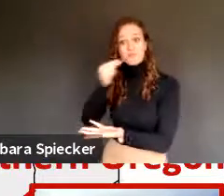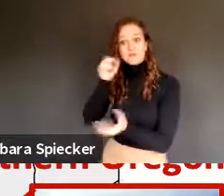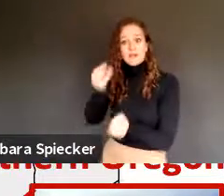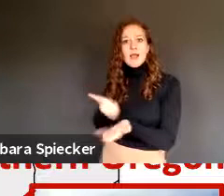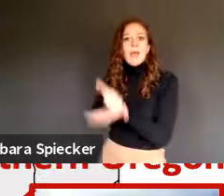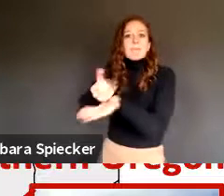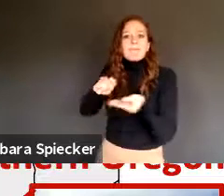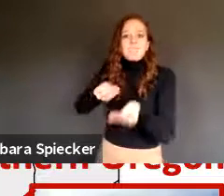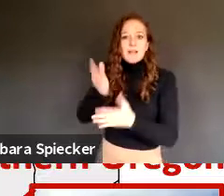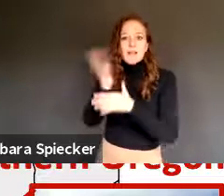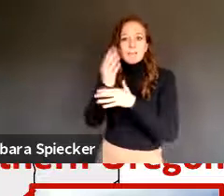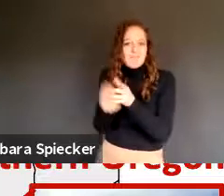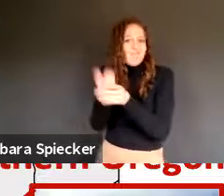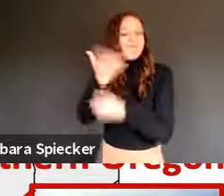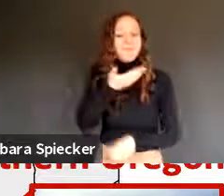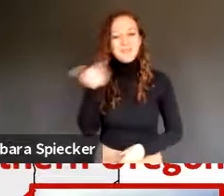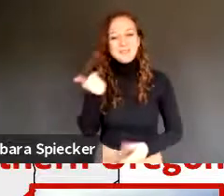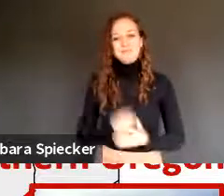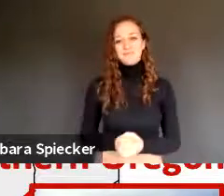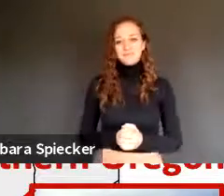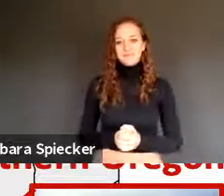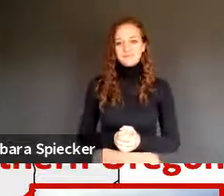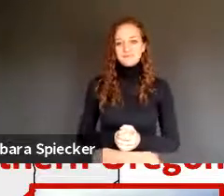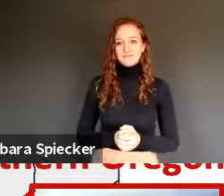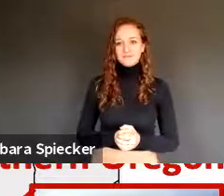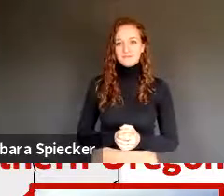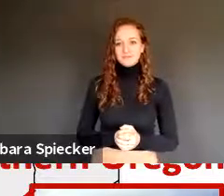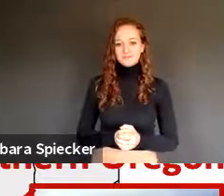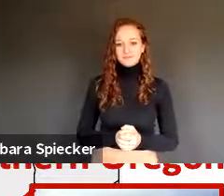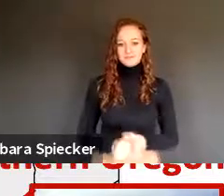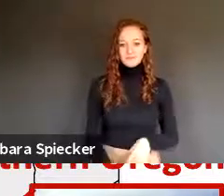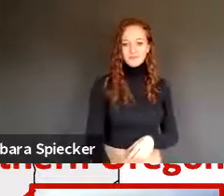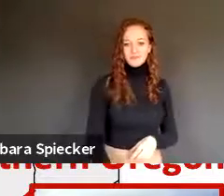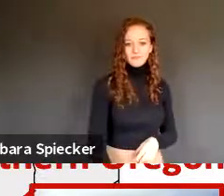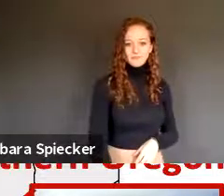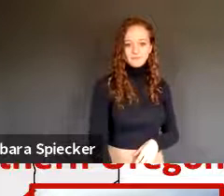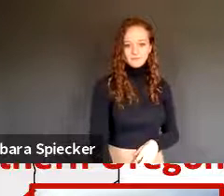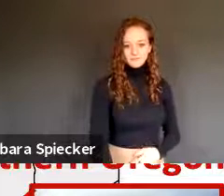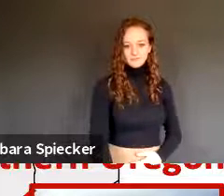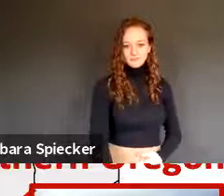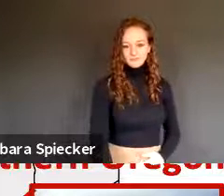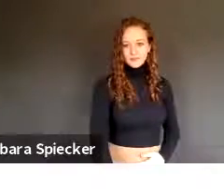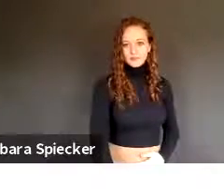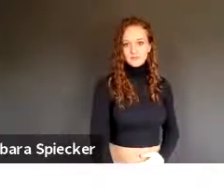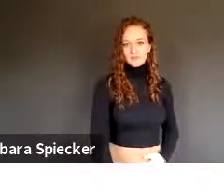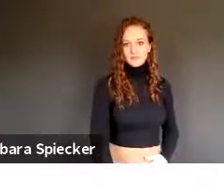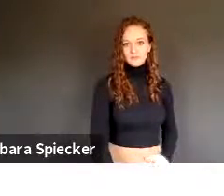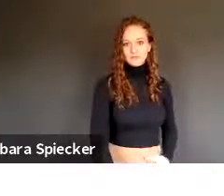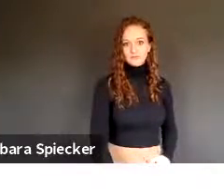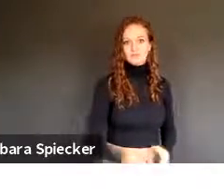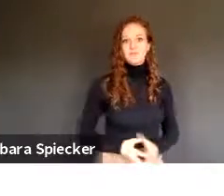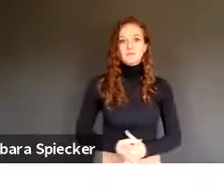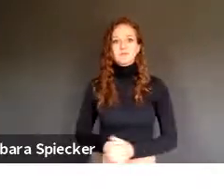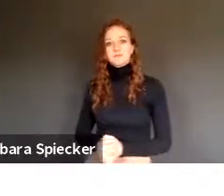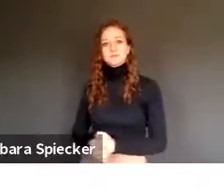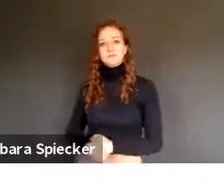other regions, and this may actually be providing an extra source of nutrients that help kelp grow.